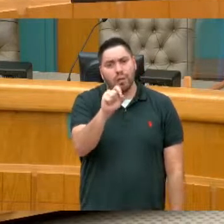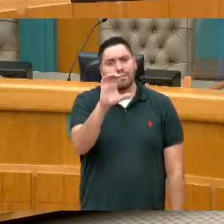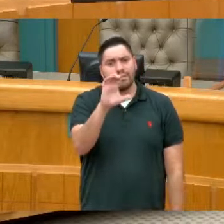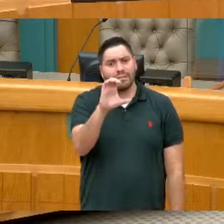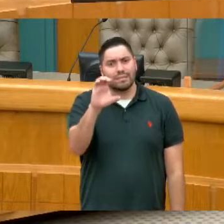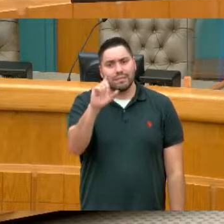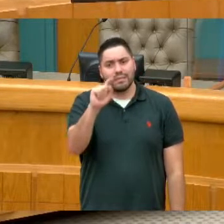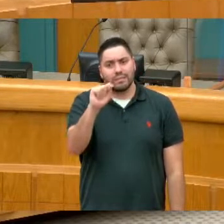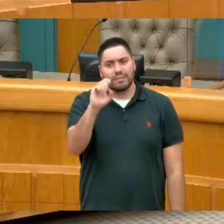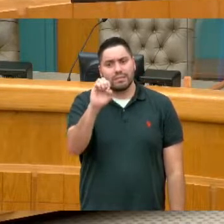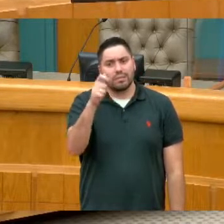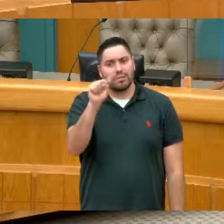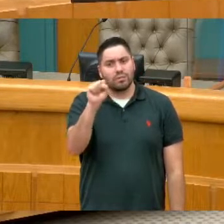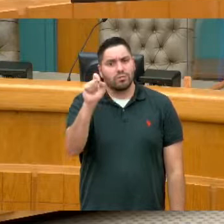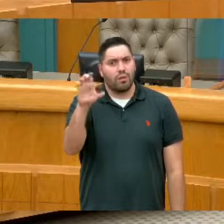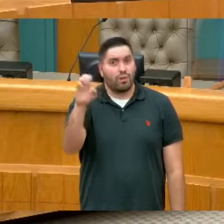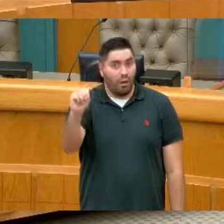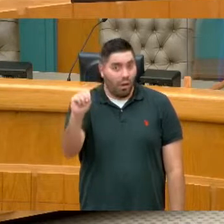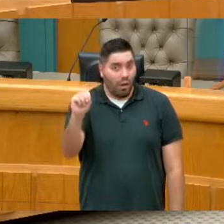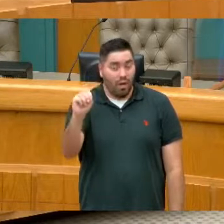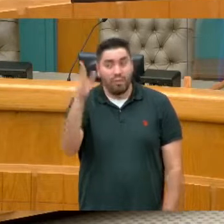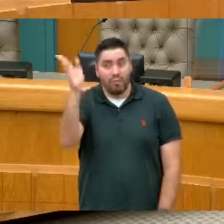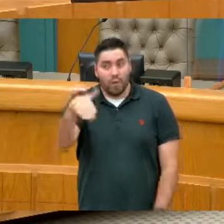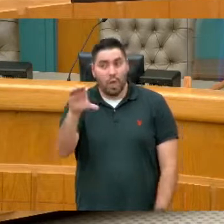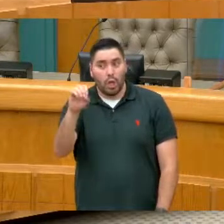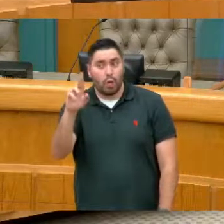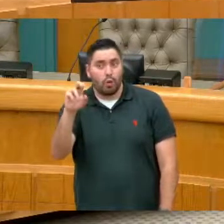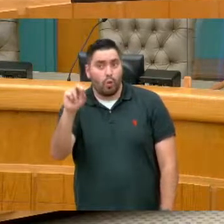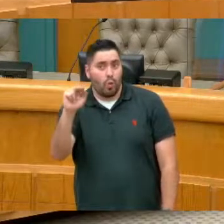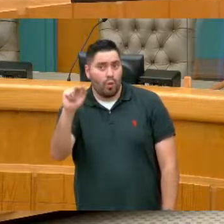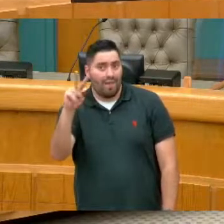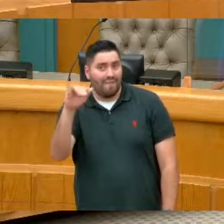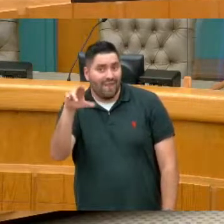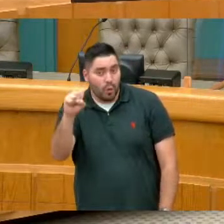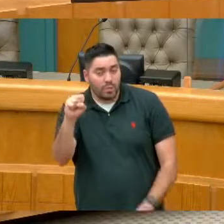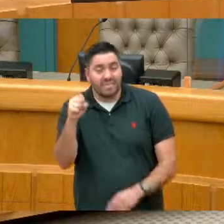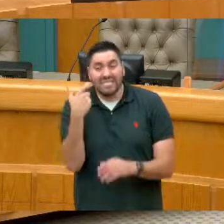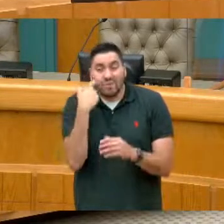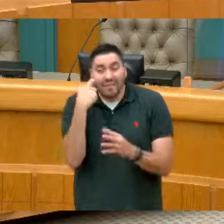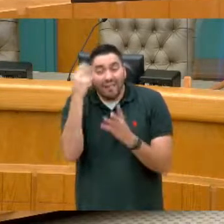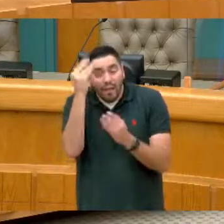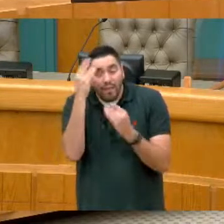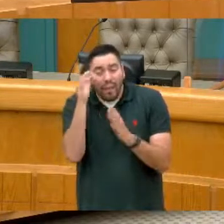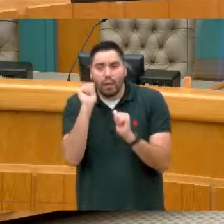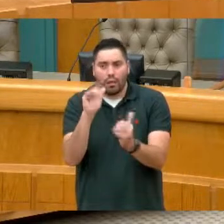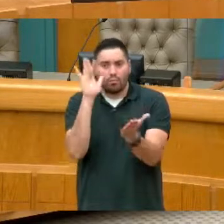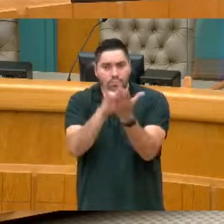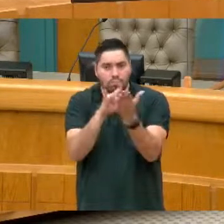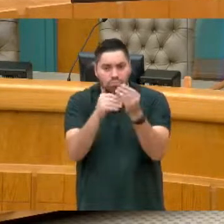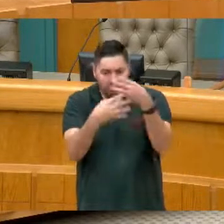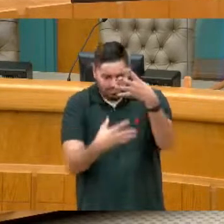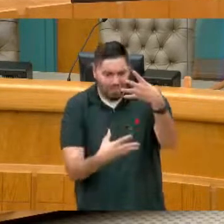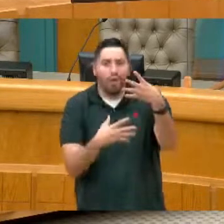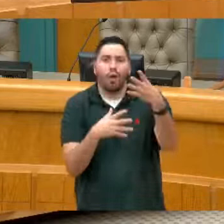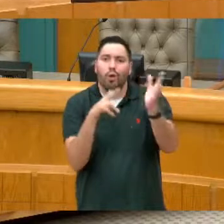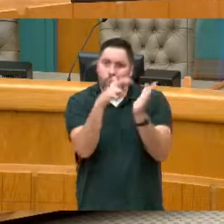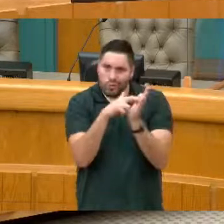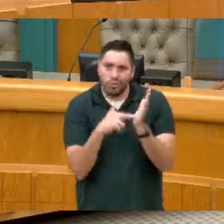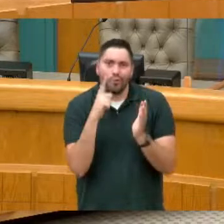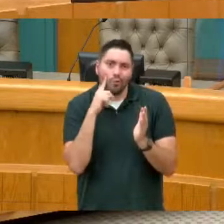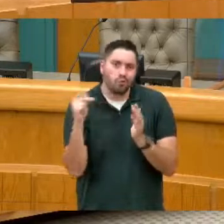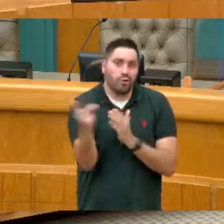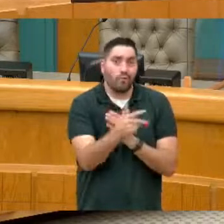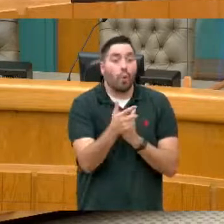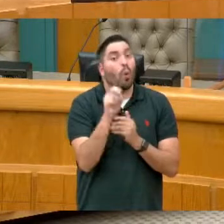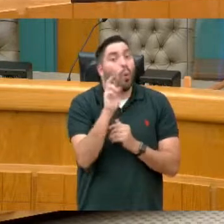District. So the Health District's next drive-through is scheduled for tomorrow, 1702 Horn Road at the Health District. If